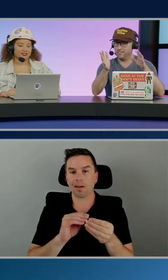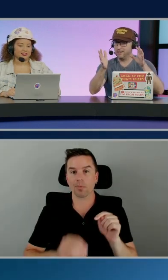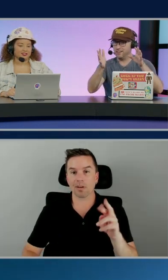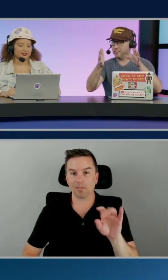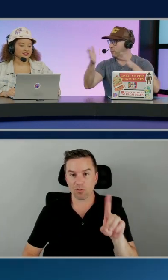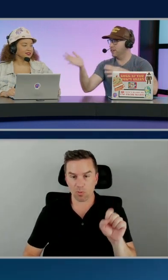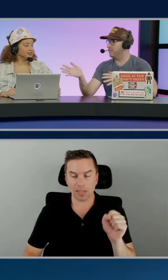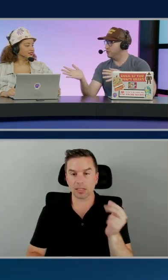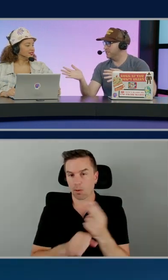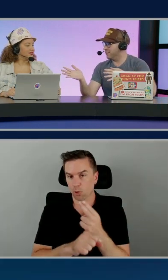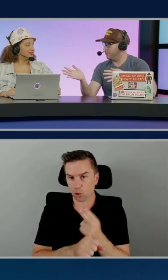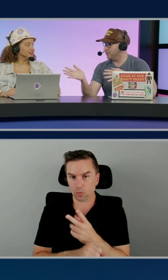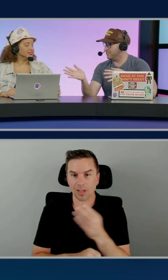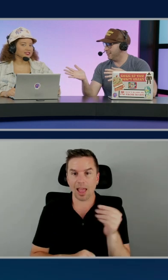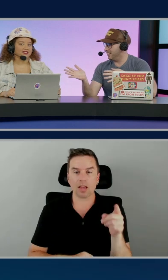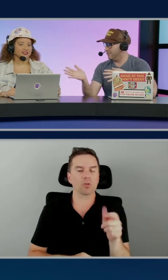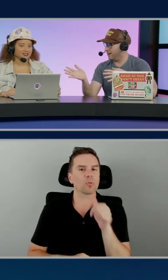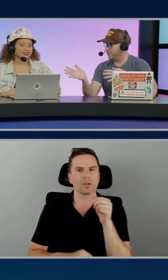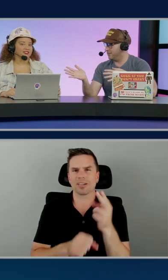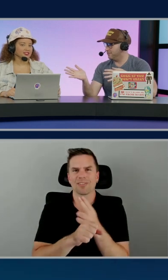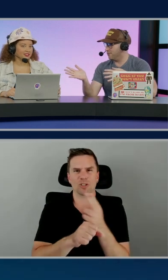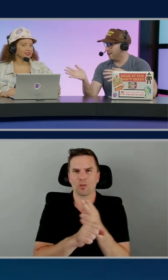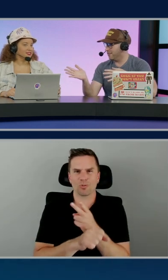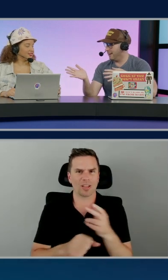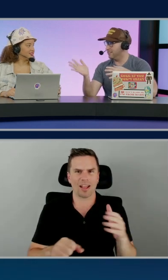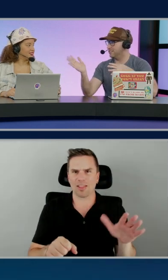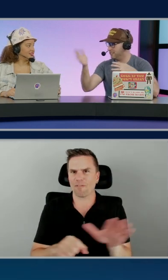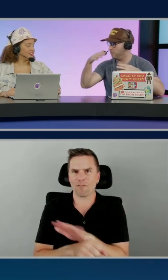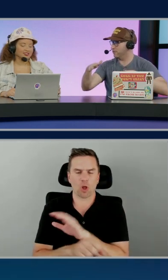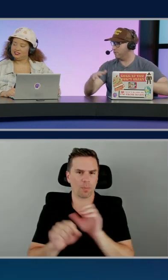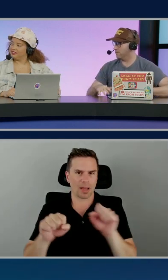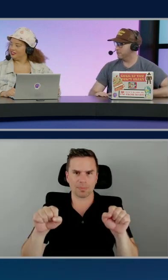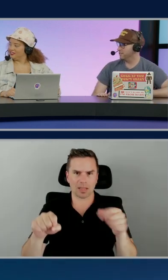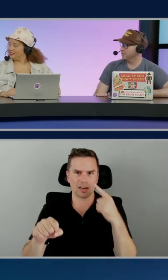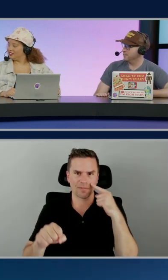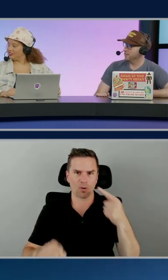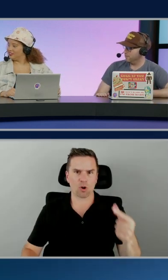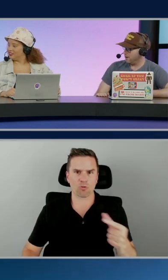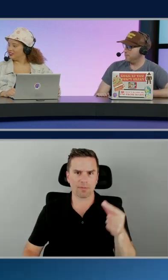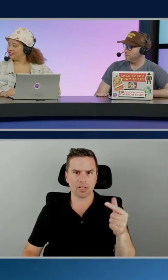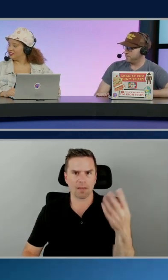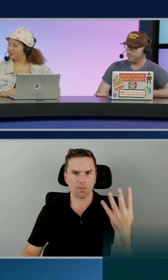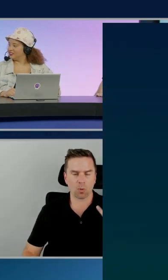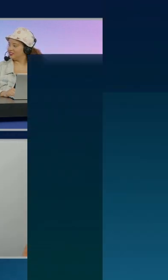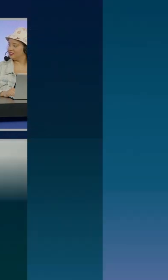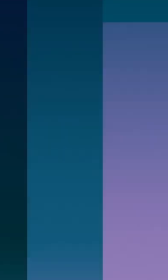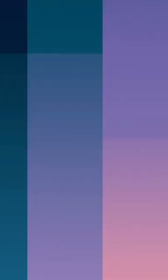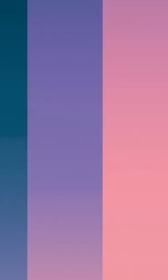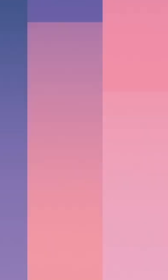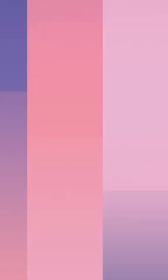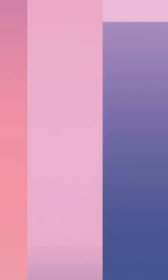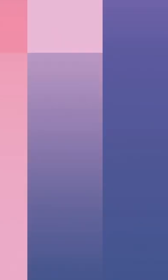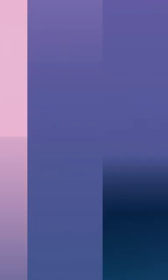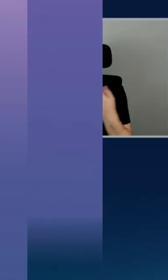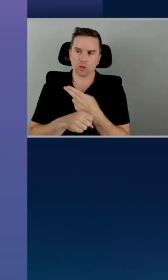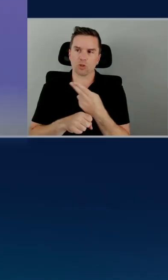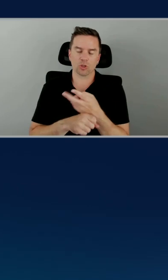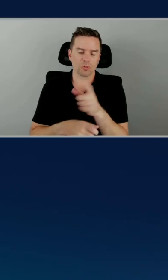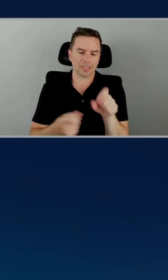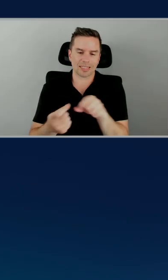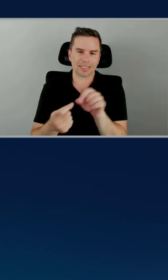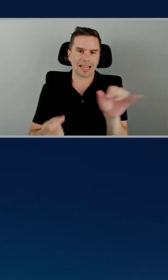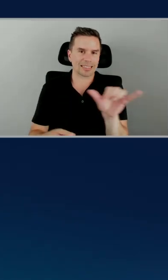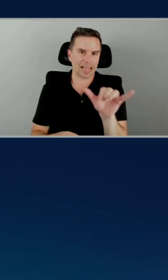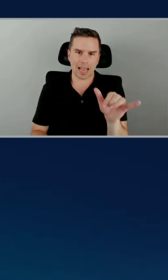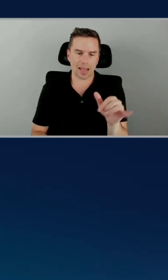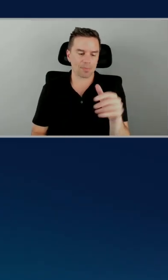and you weren't even using the full extent of Graviton 4. Exactly. And So it's because still I want to performed. compare the same configuration, I used exactly the same 64 on both. So